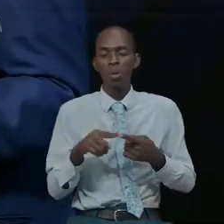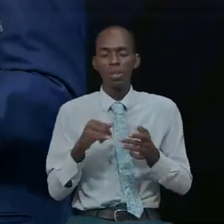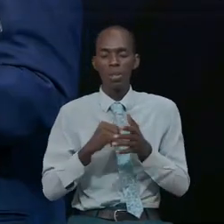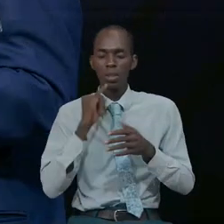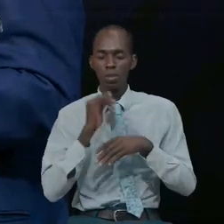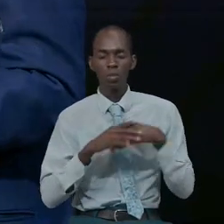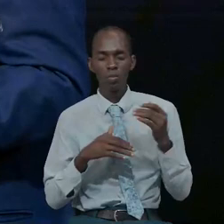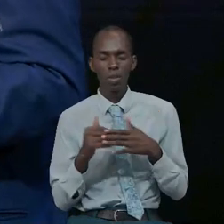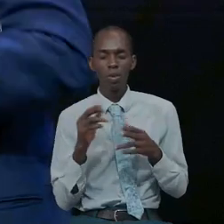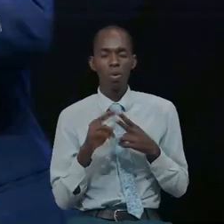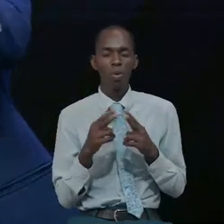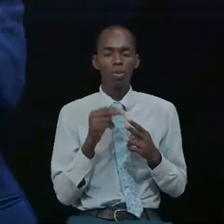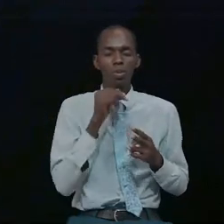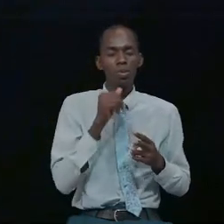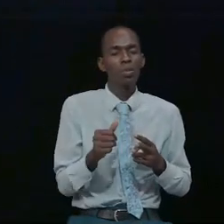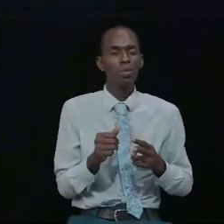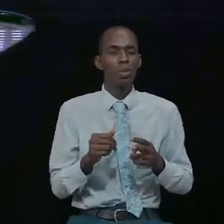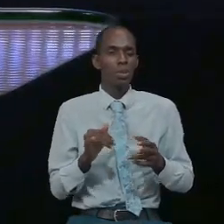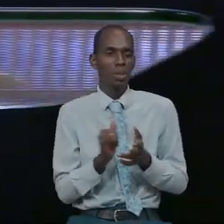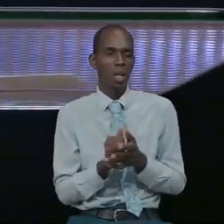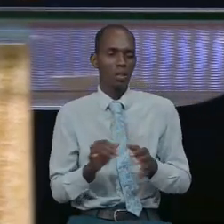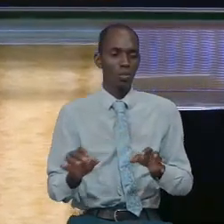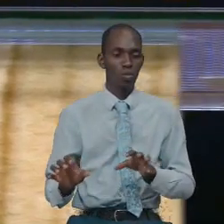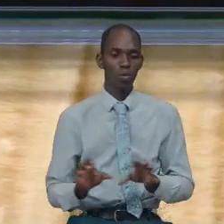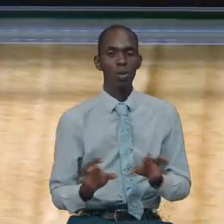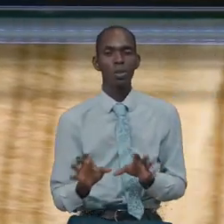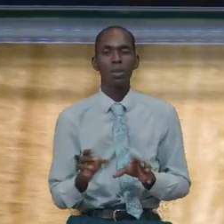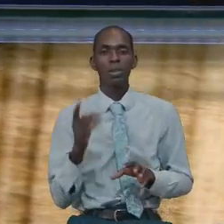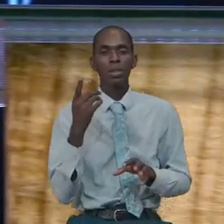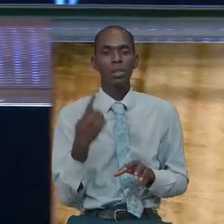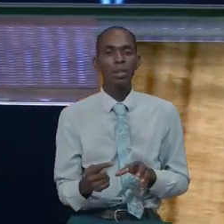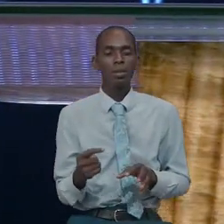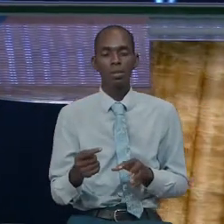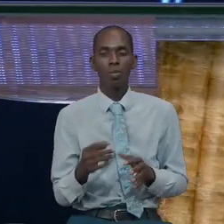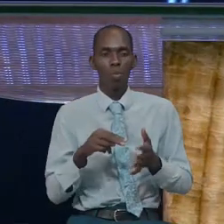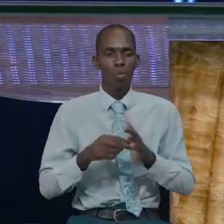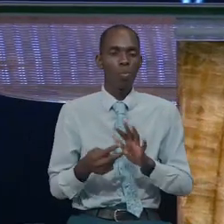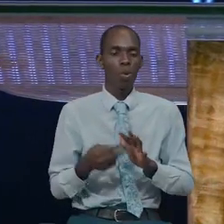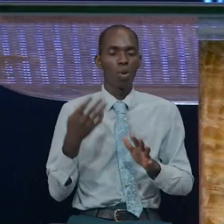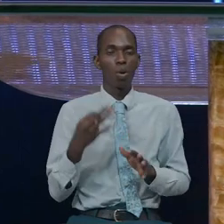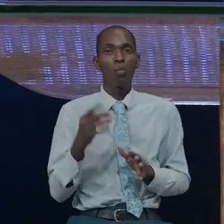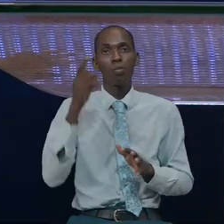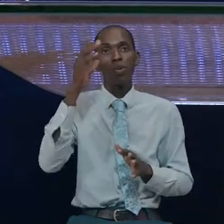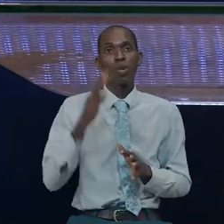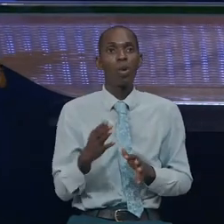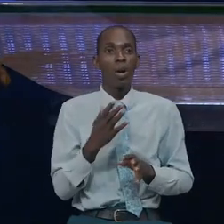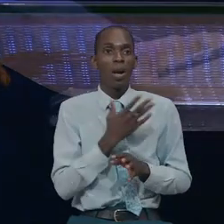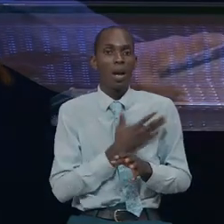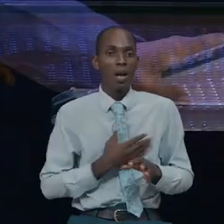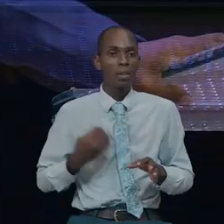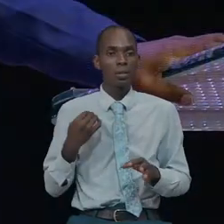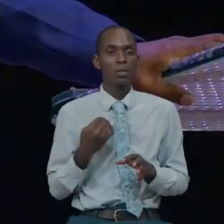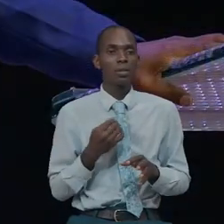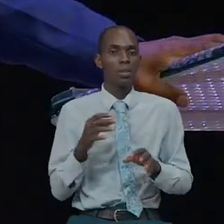painful and when it's pleasurable. He that doeth the will of God, and he does the will of God promptly,